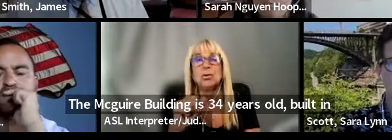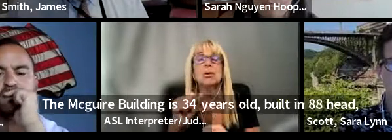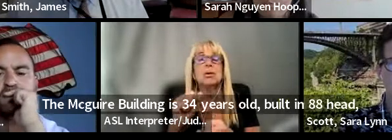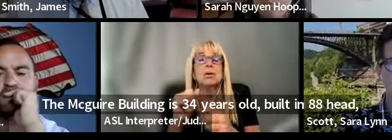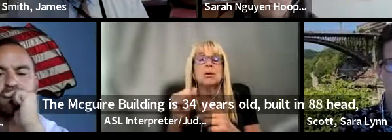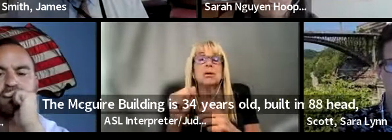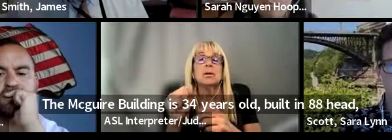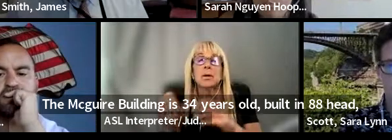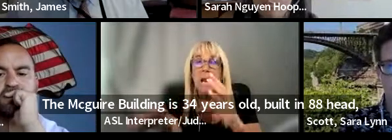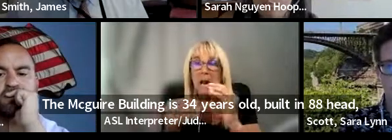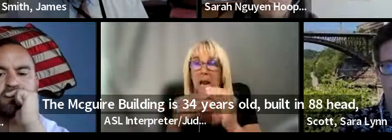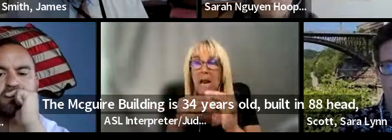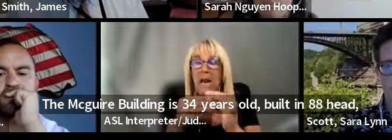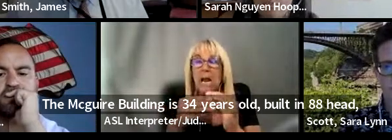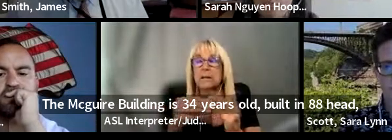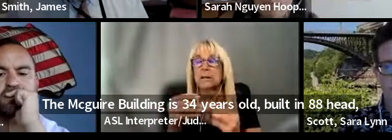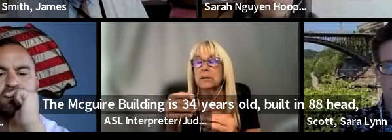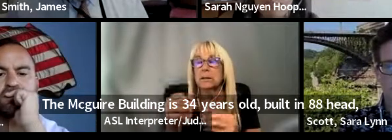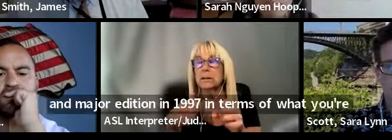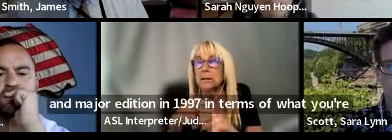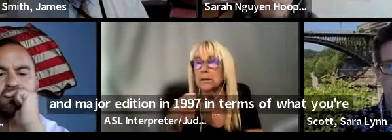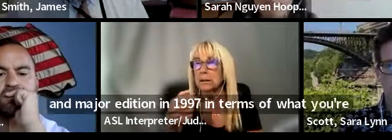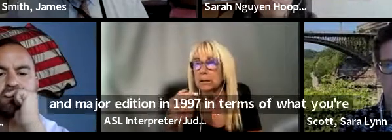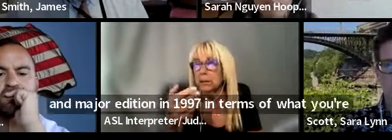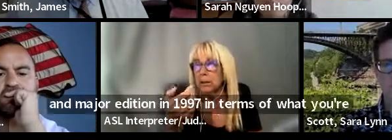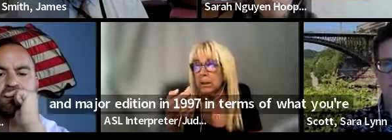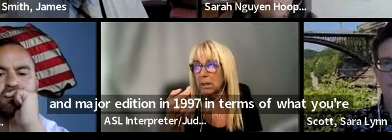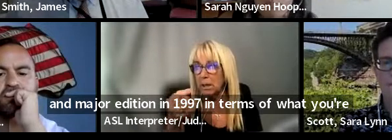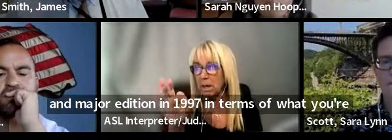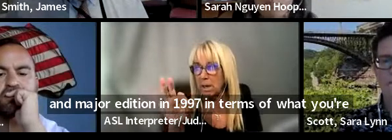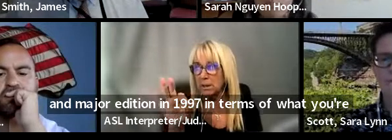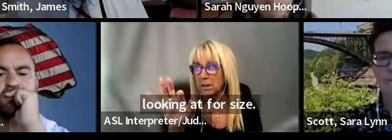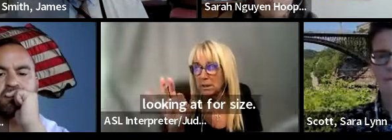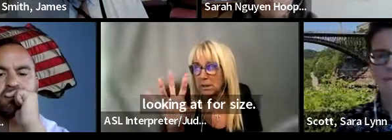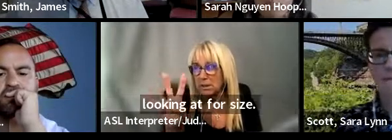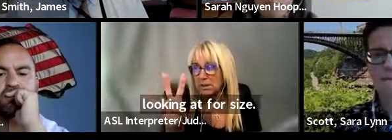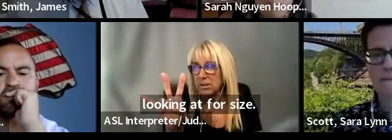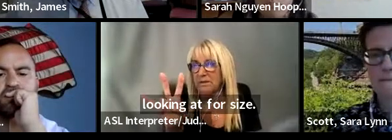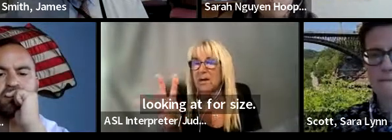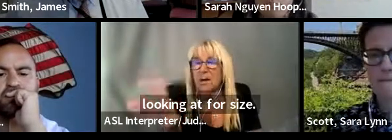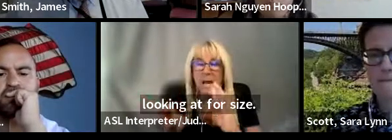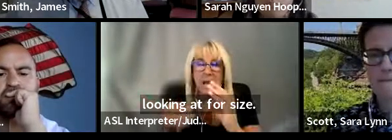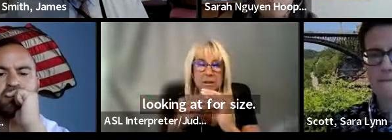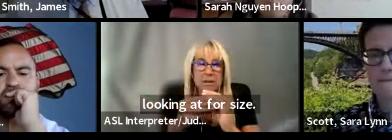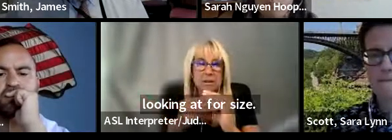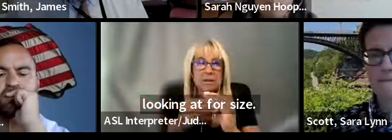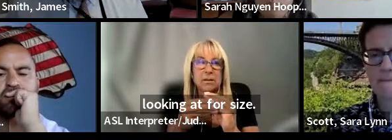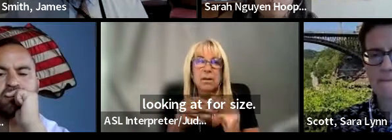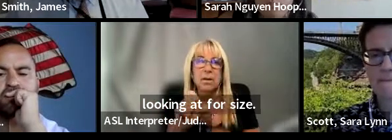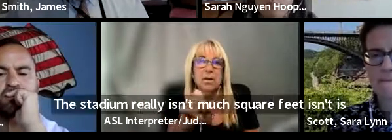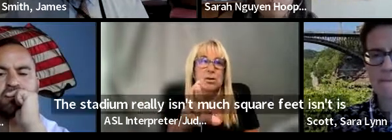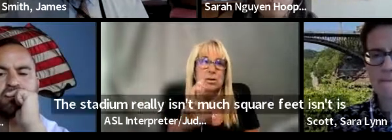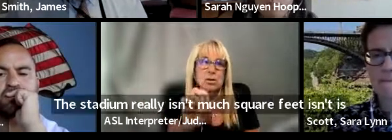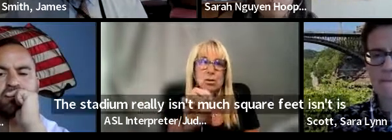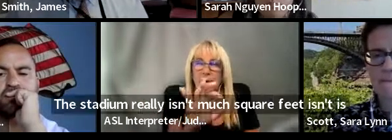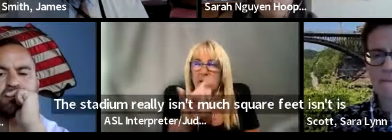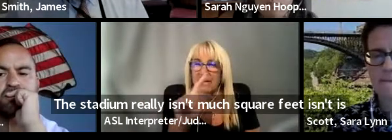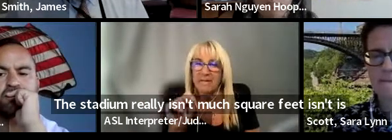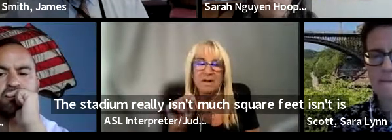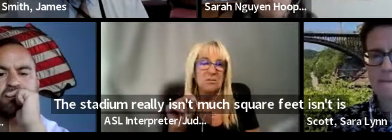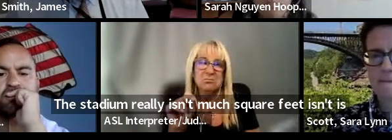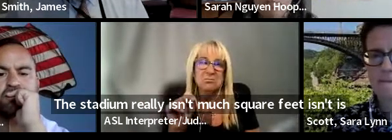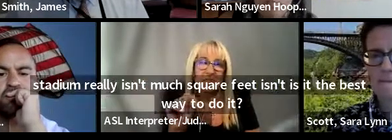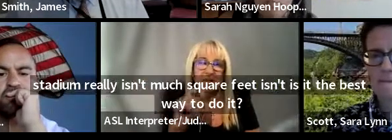1997. In terms of what you're looking at for size, the stadium really isn't so much square feet, isn't the best way to do it, but it does have